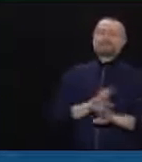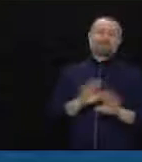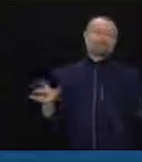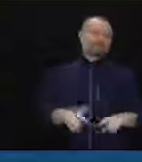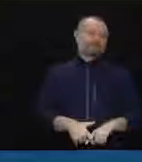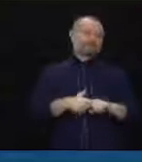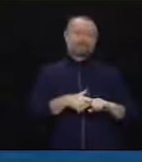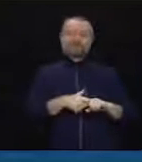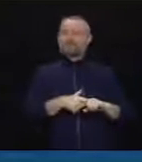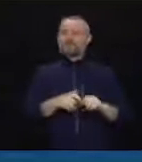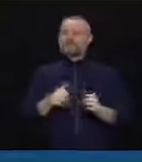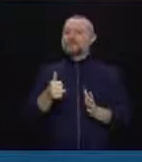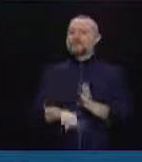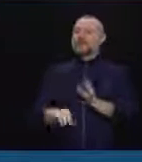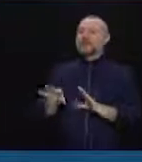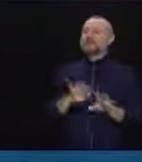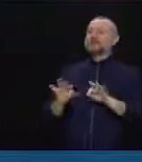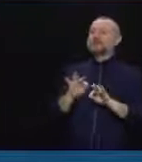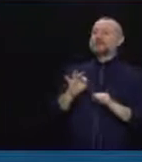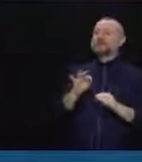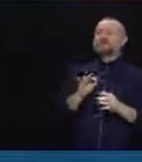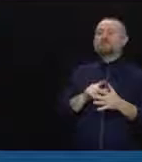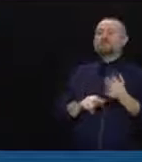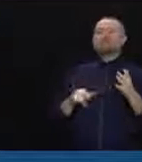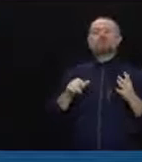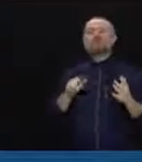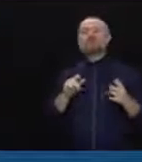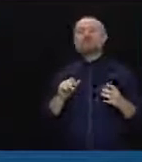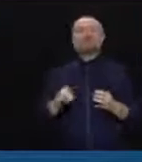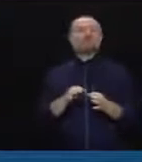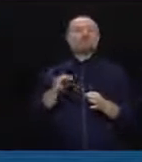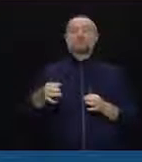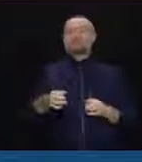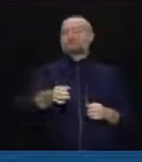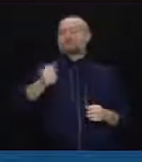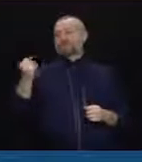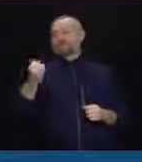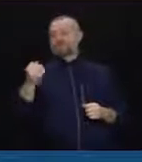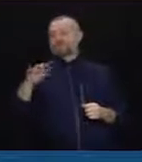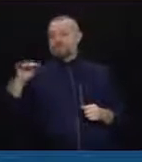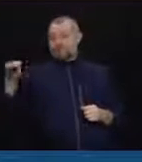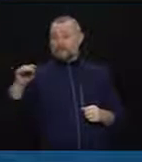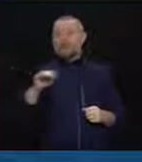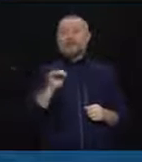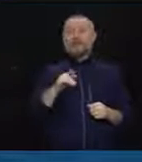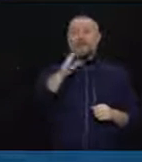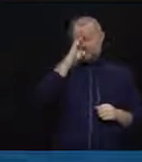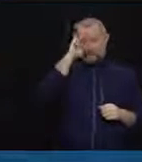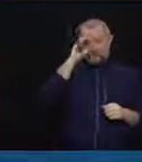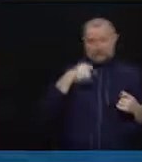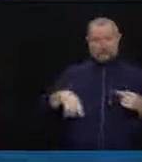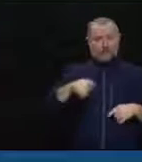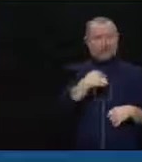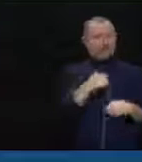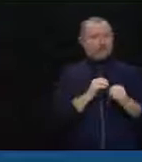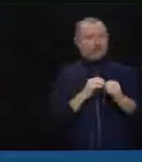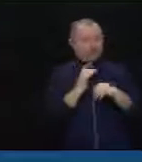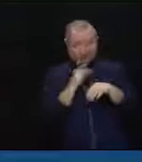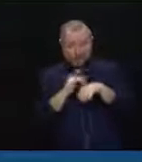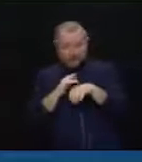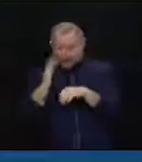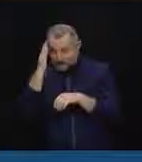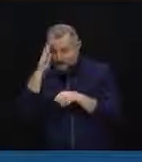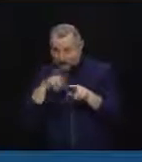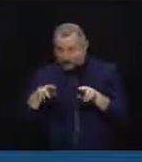flex capacity and suspend their elective surgeries. That again created more capacity in hospitals, which in retrospect was